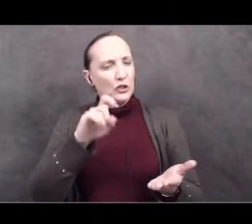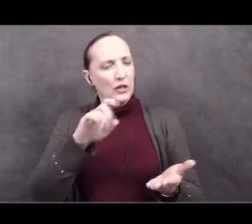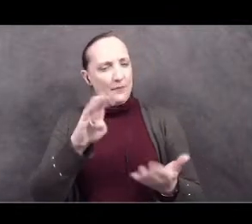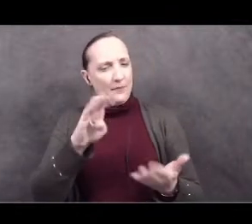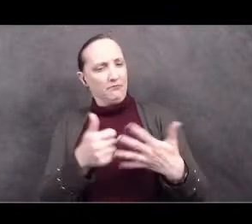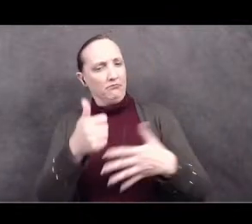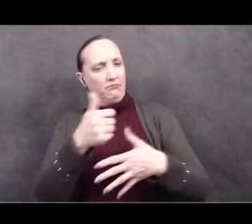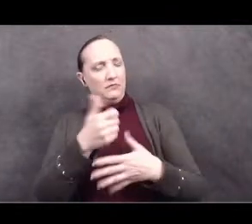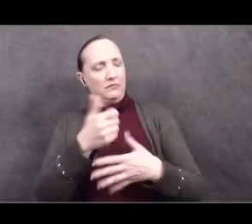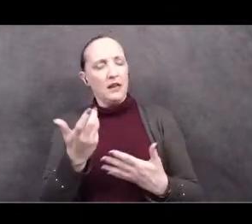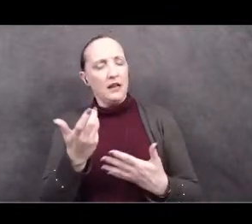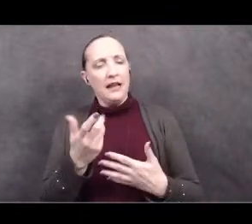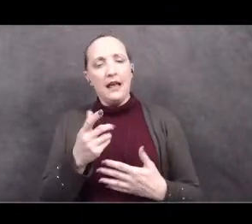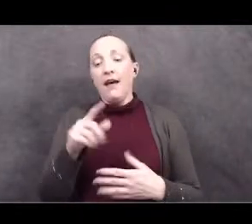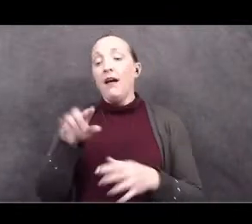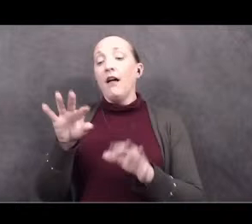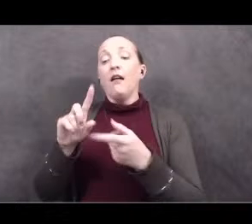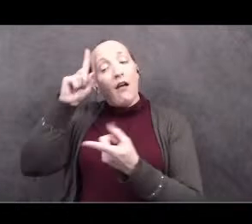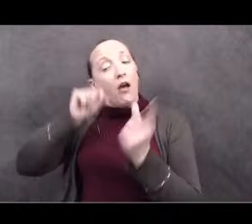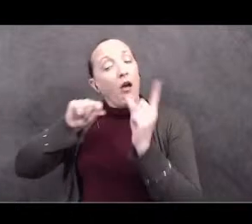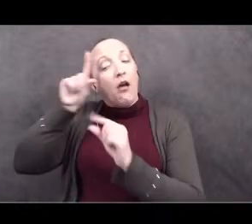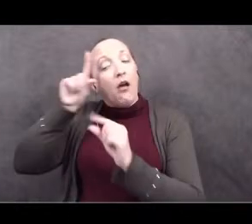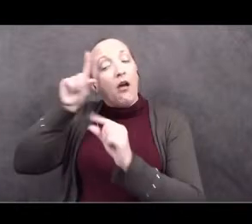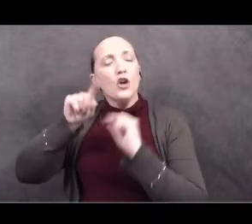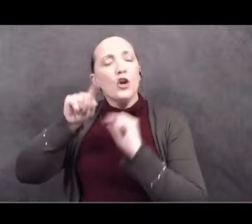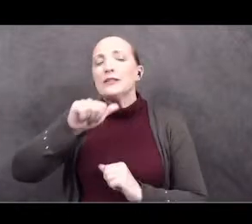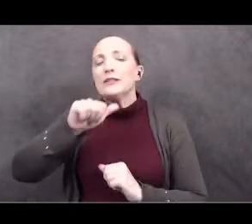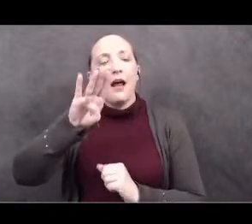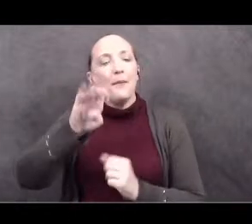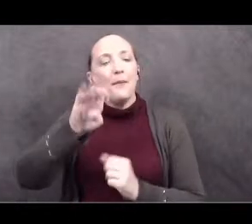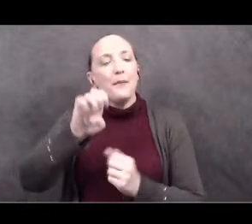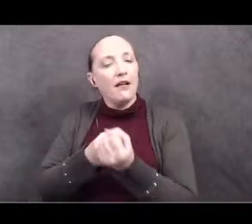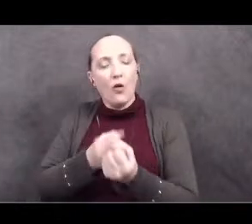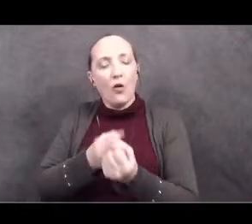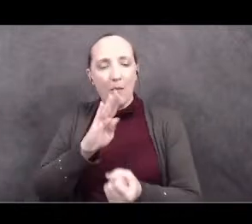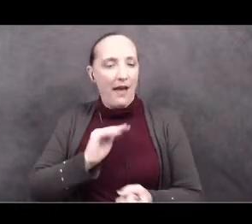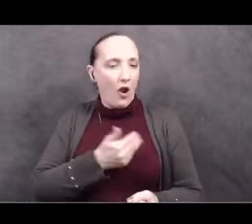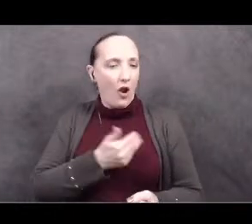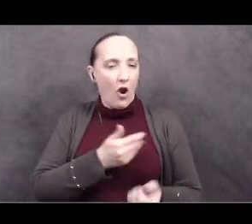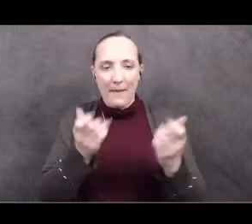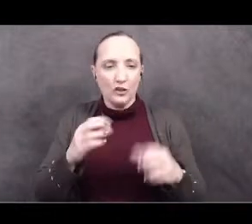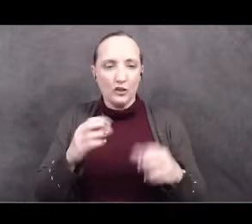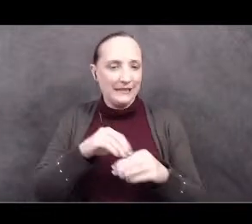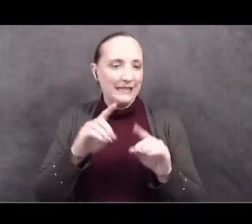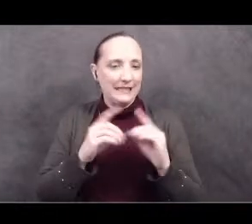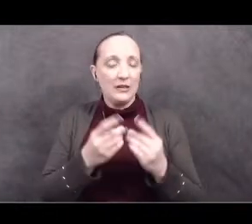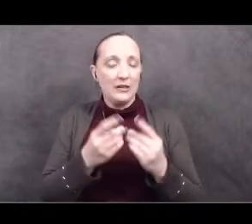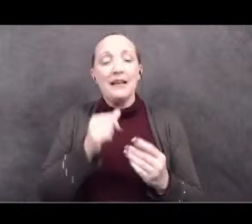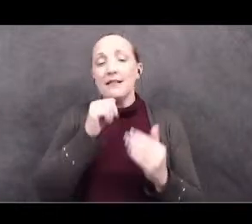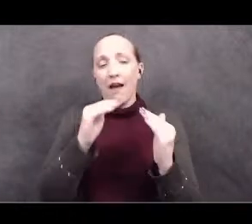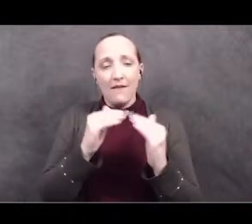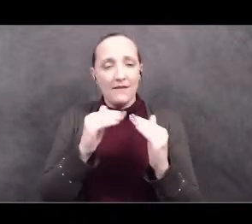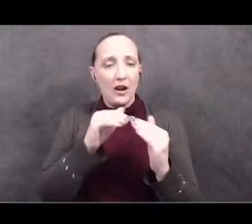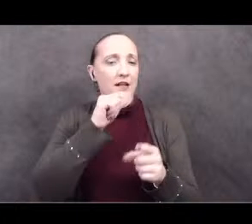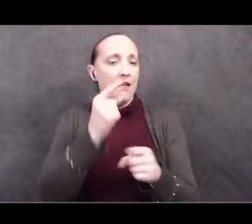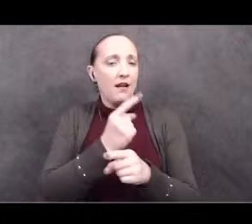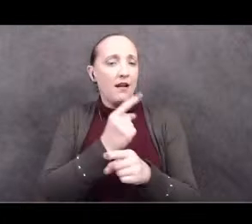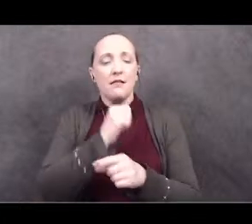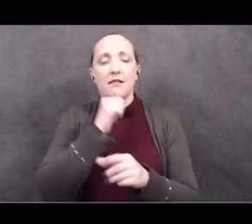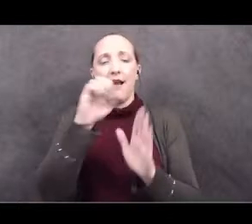not be condoned by Management in our district it is unfair and unethical I've asked you before to please take a look into who is